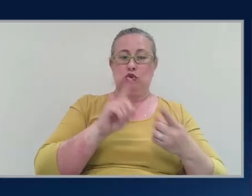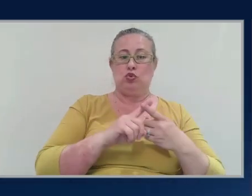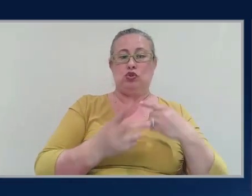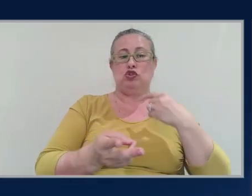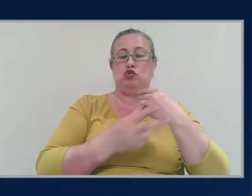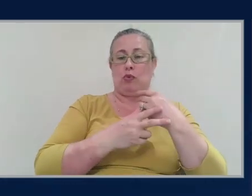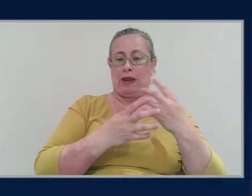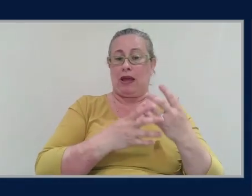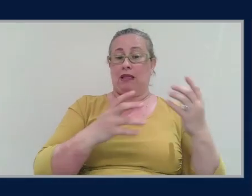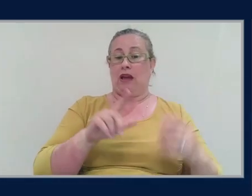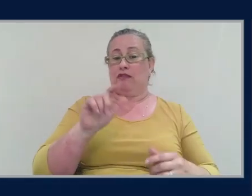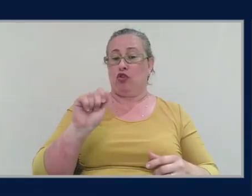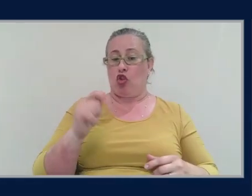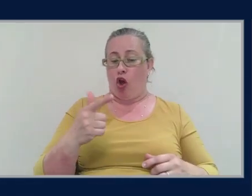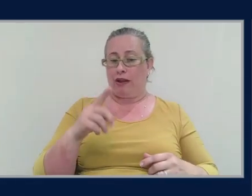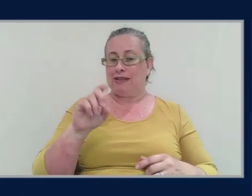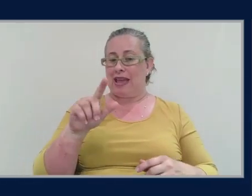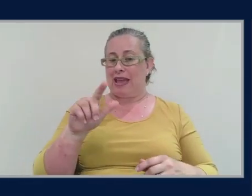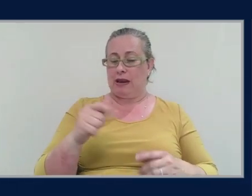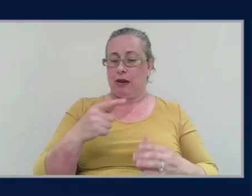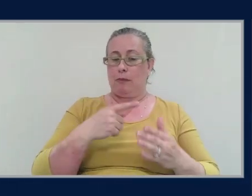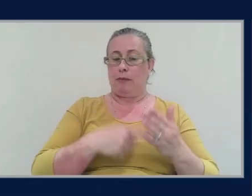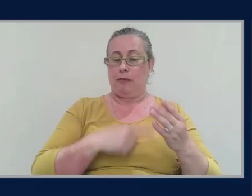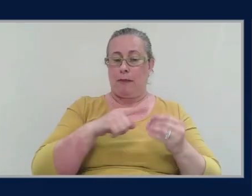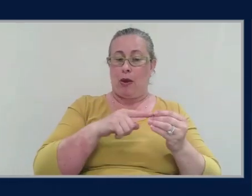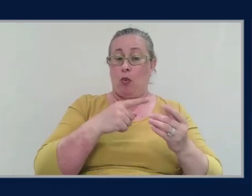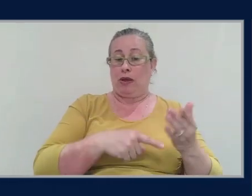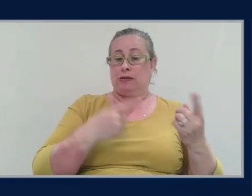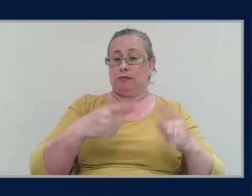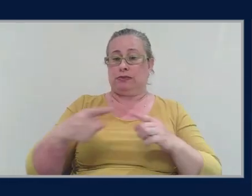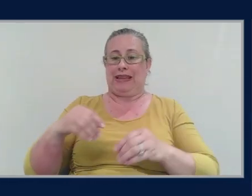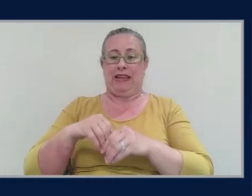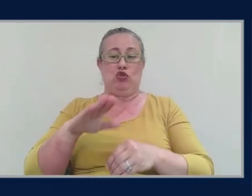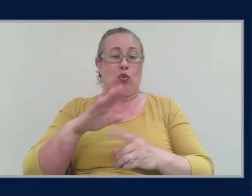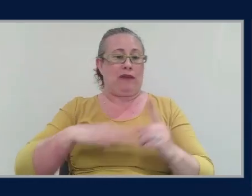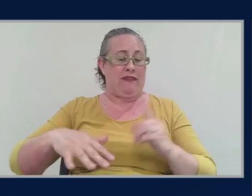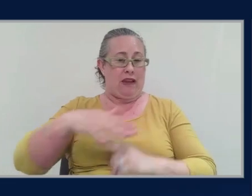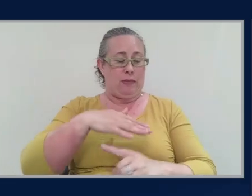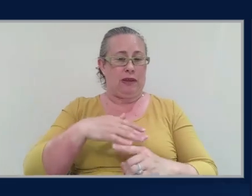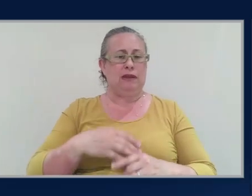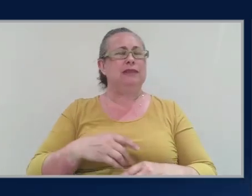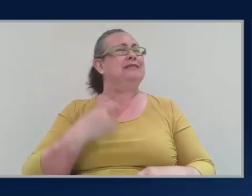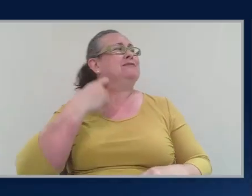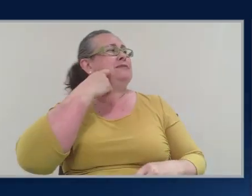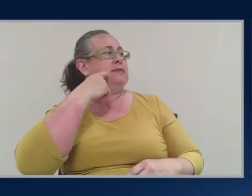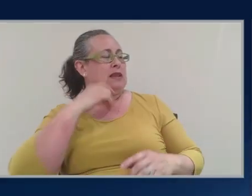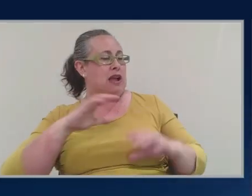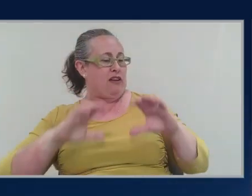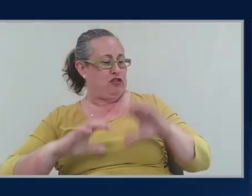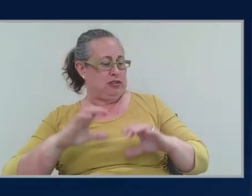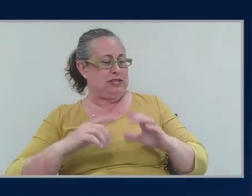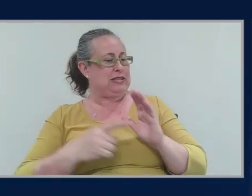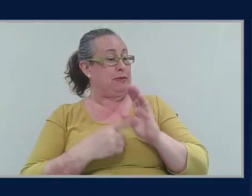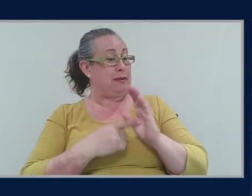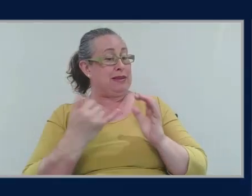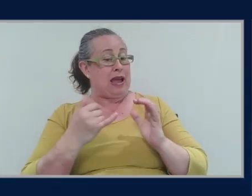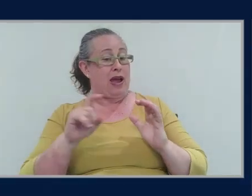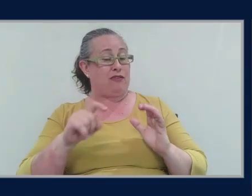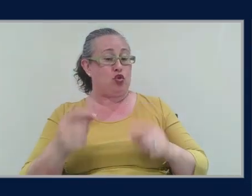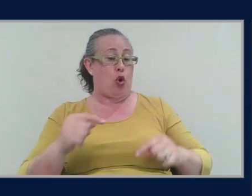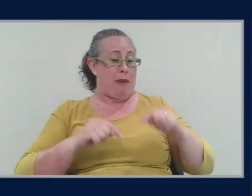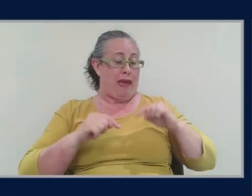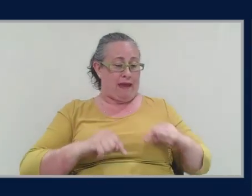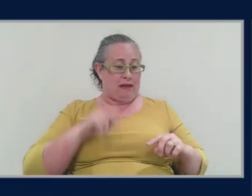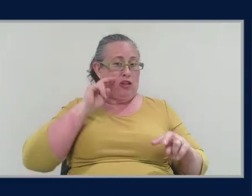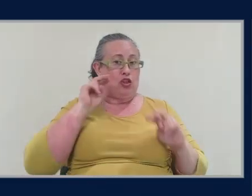log data about what's going on in your environment. Yeah, to the earlier conversation is sometimes you now have to go back and take a look at